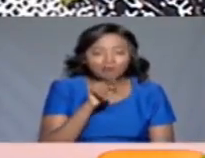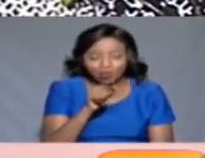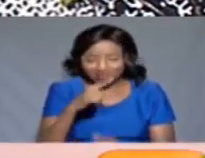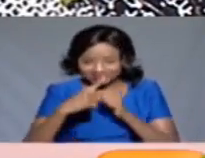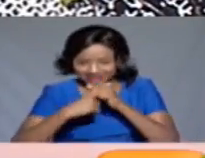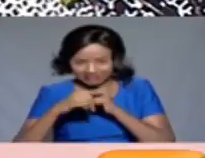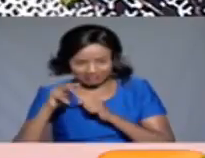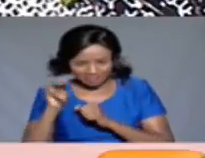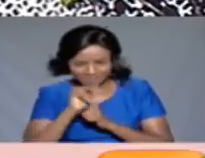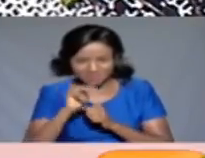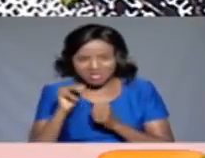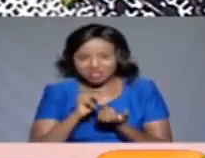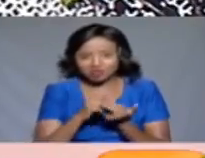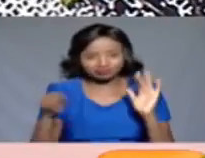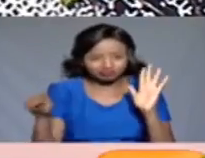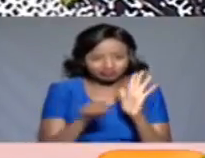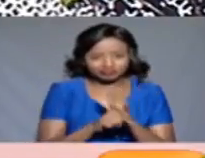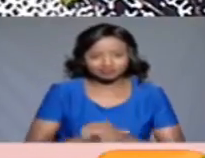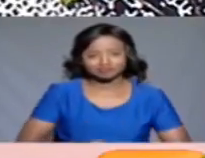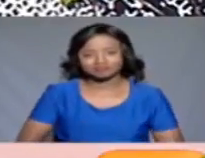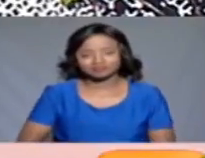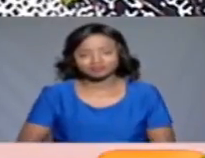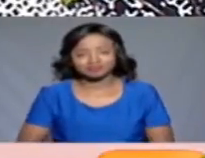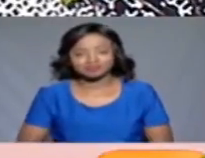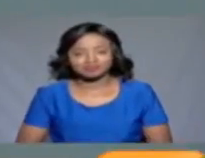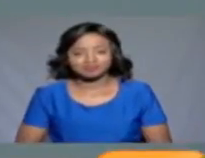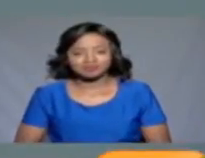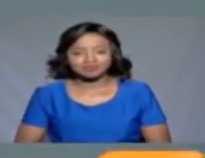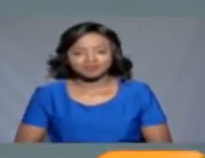the 2019-2020 financial year.